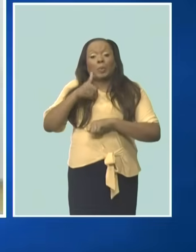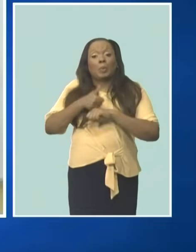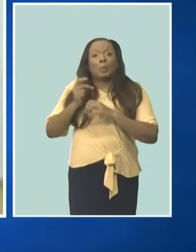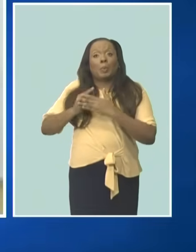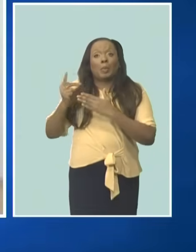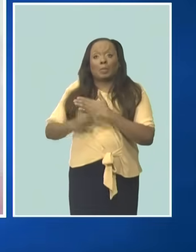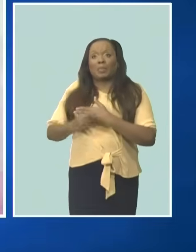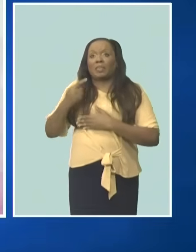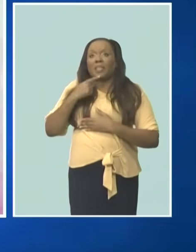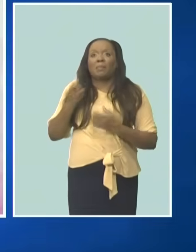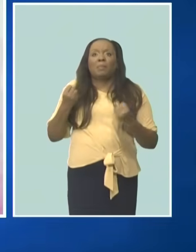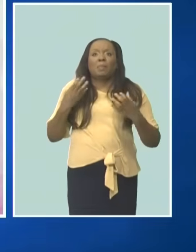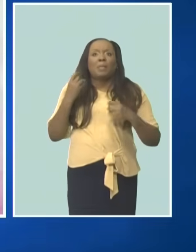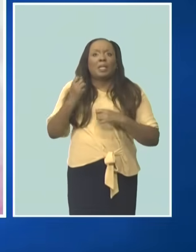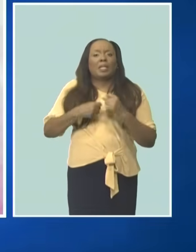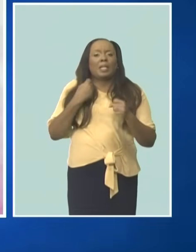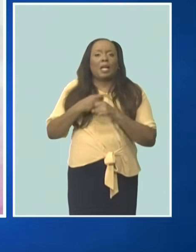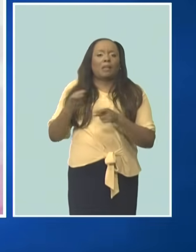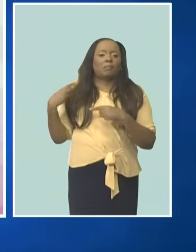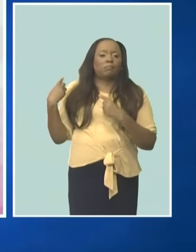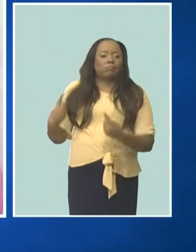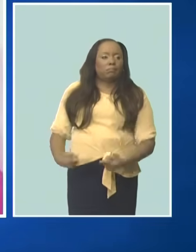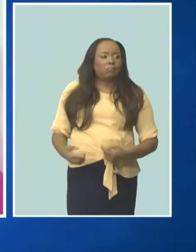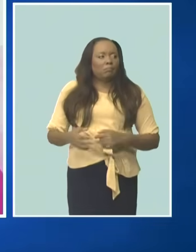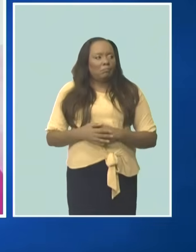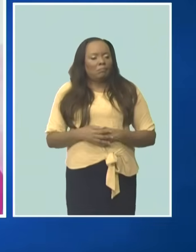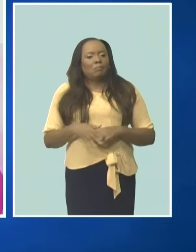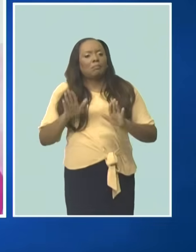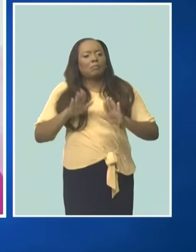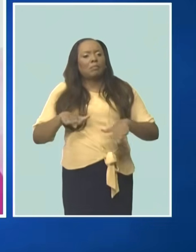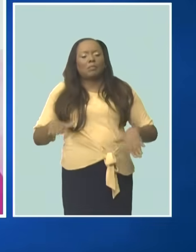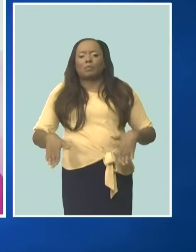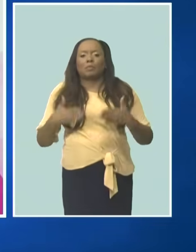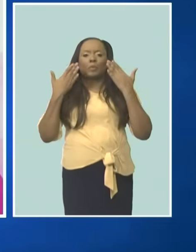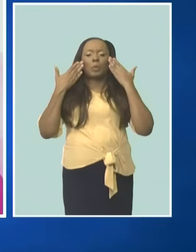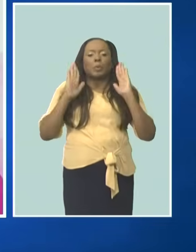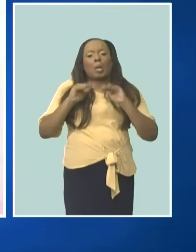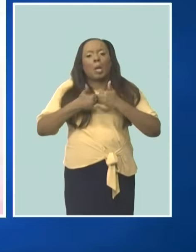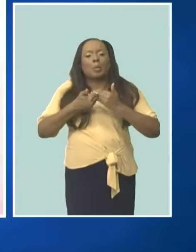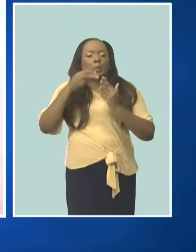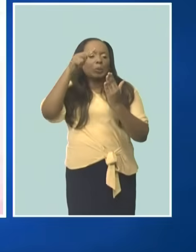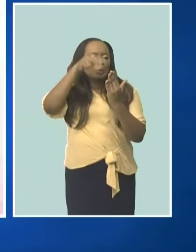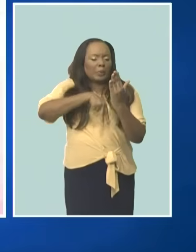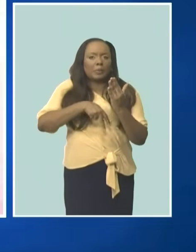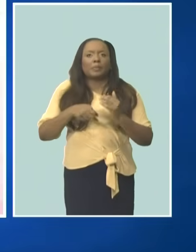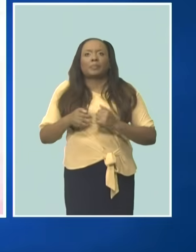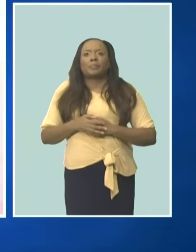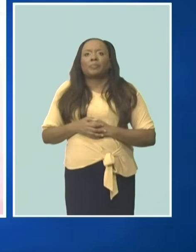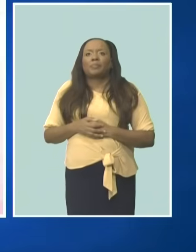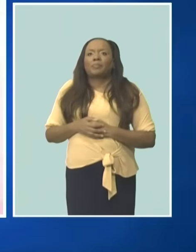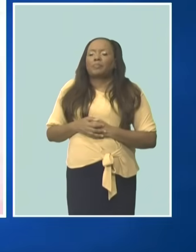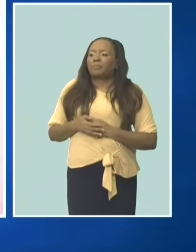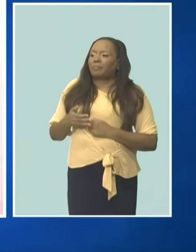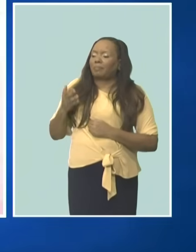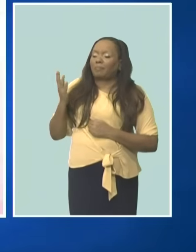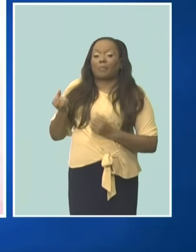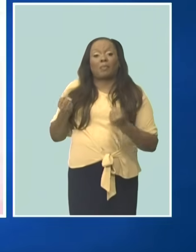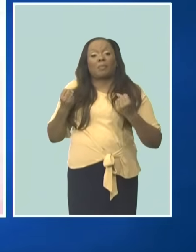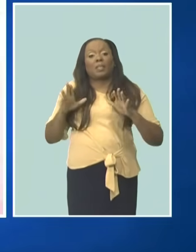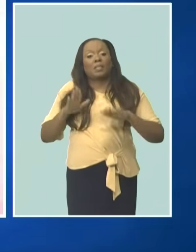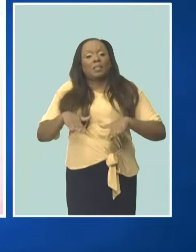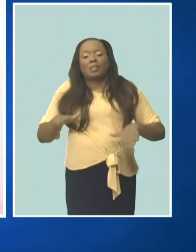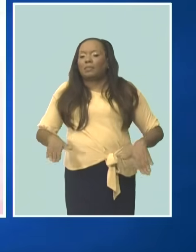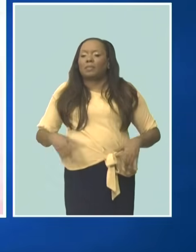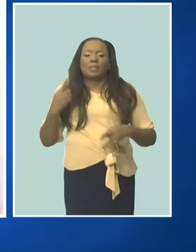in the education system, many children leave not knowing how to read. There are too many typical children who are leaving school unable